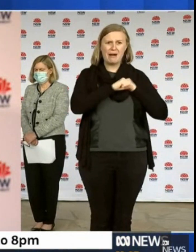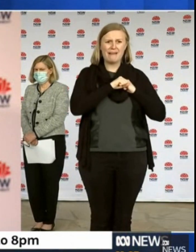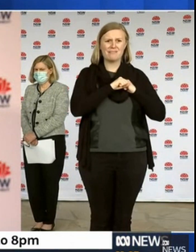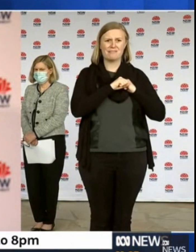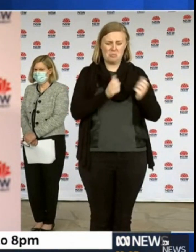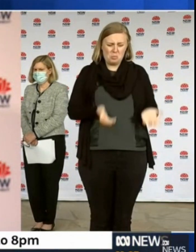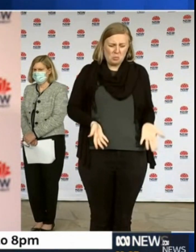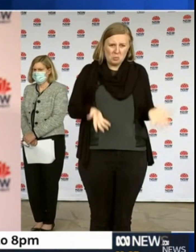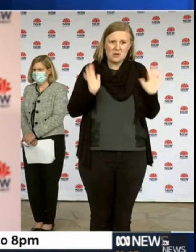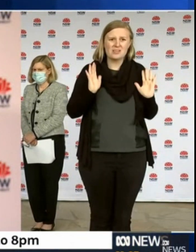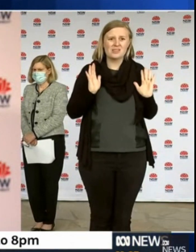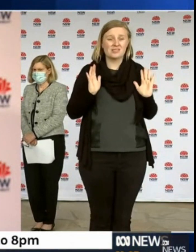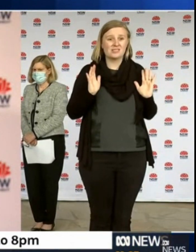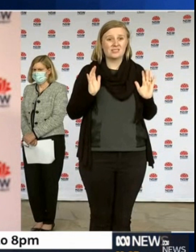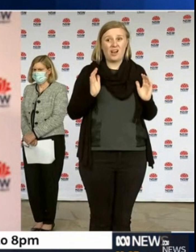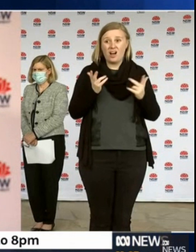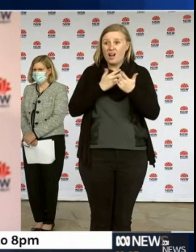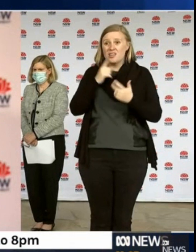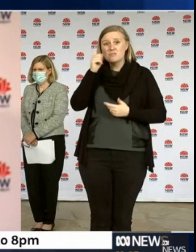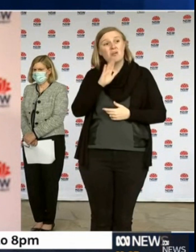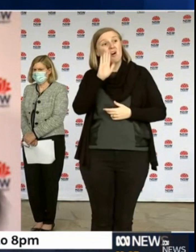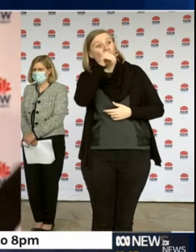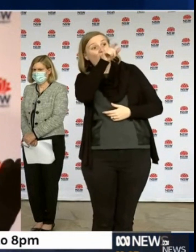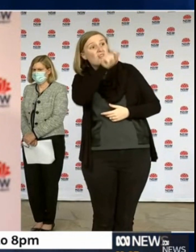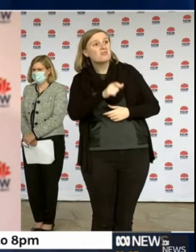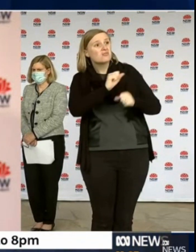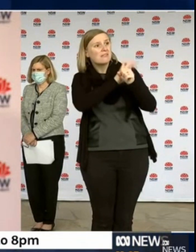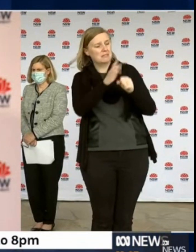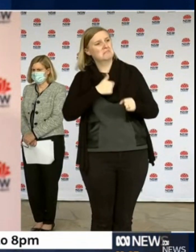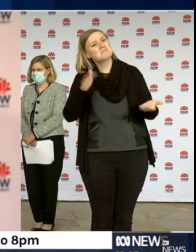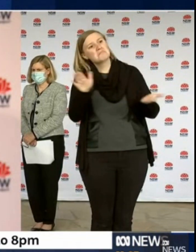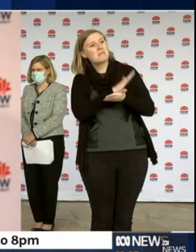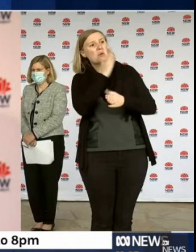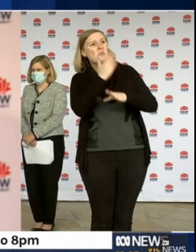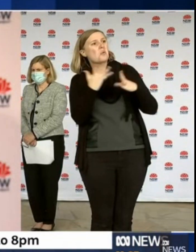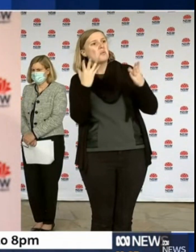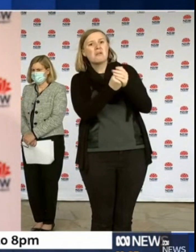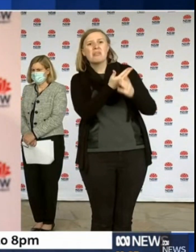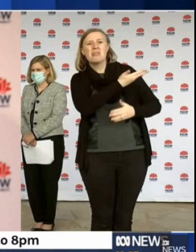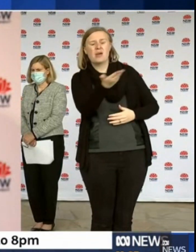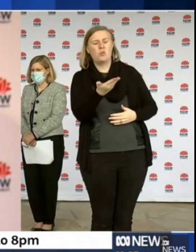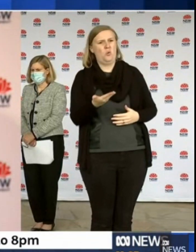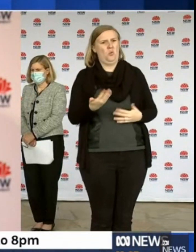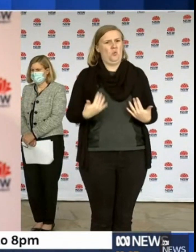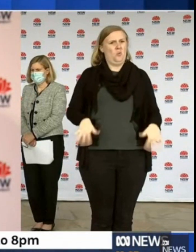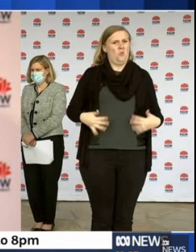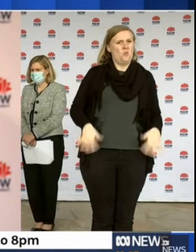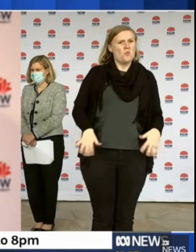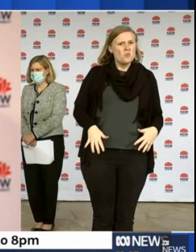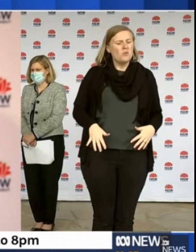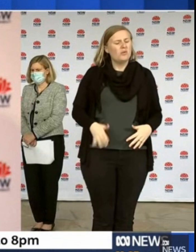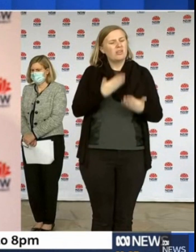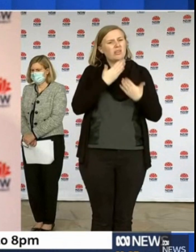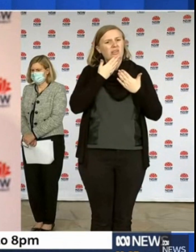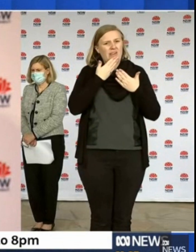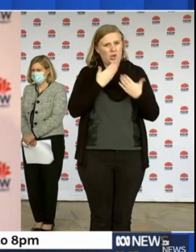That takes guts and courage, and I don't know how many of us at home will put up our hand and say, I'm happy to work in a system dealing